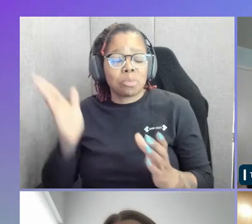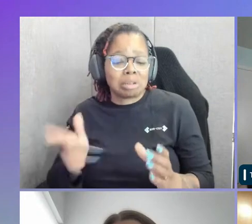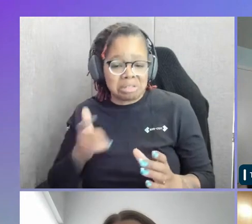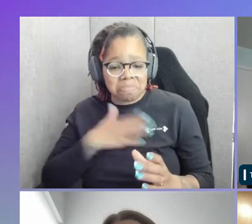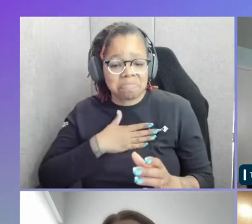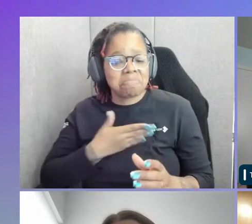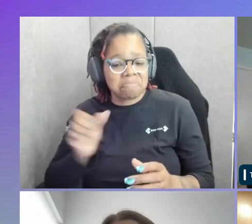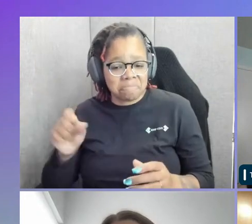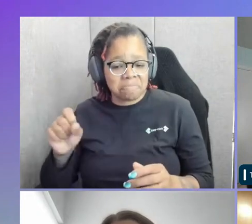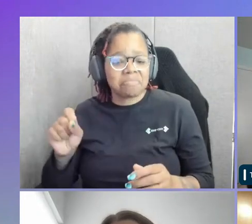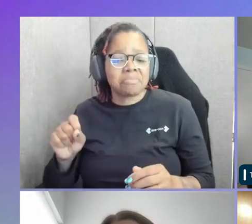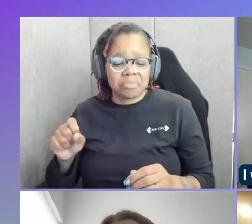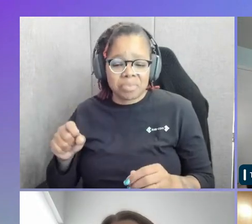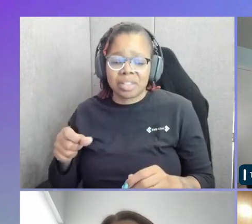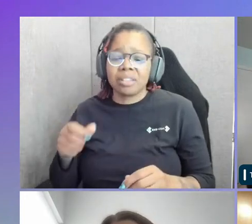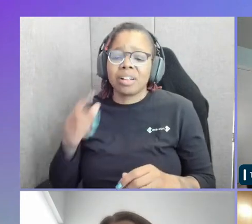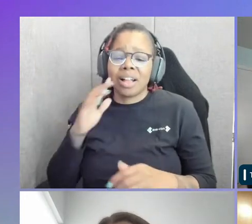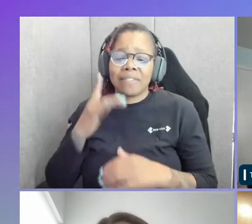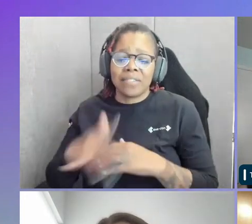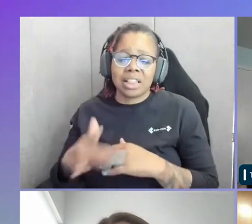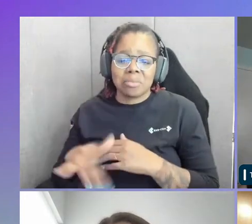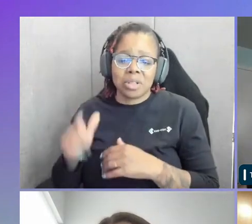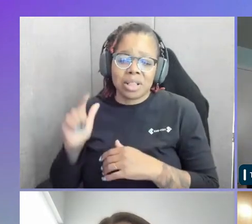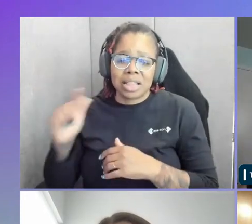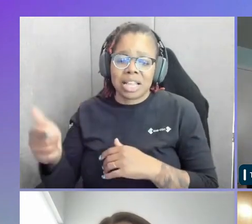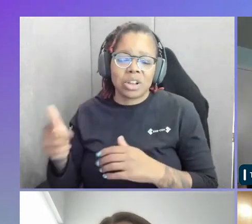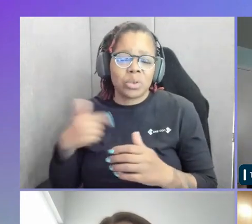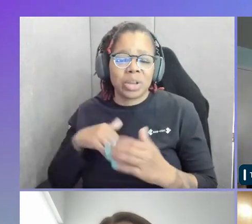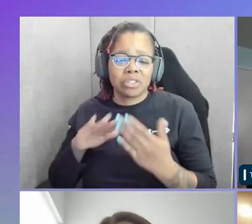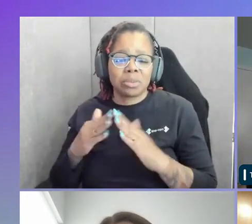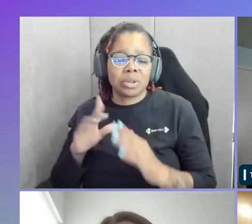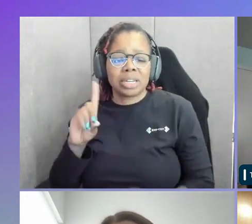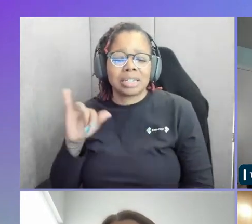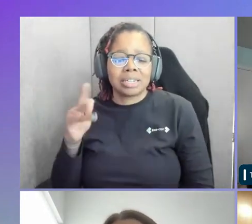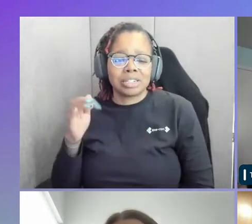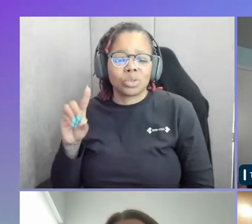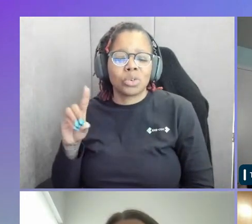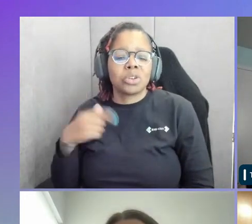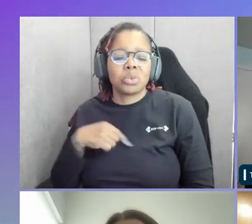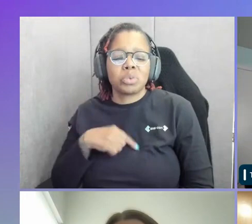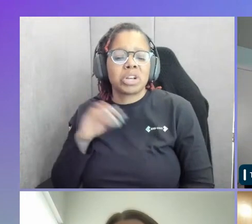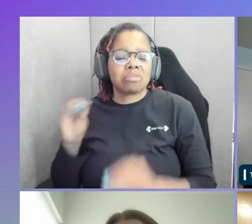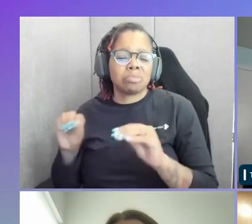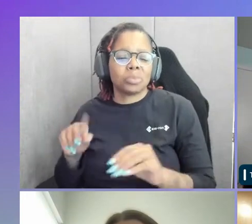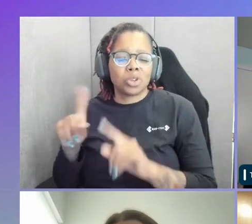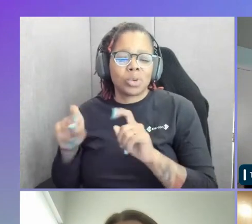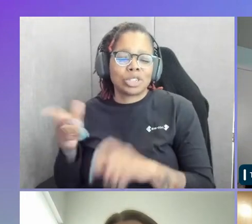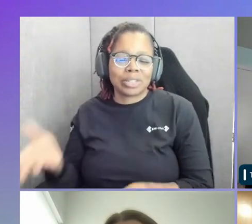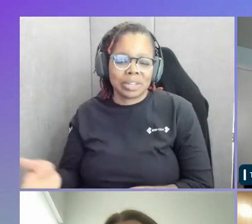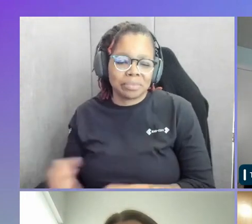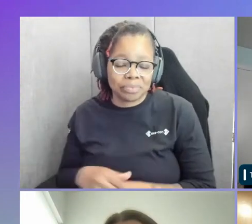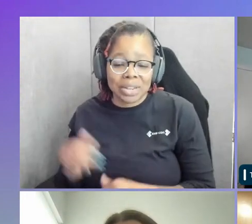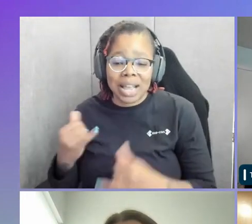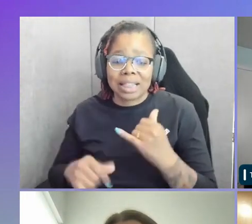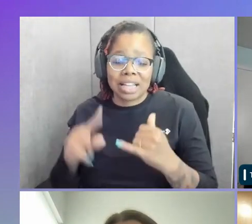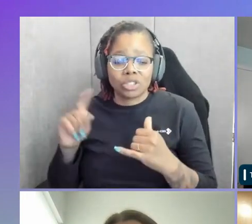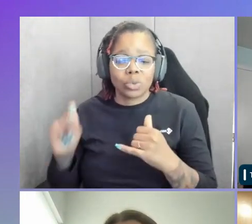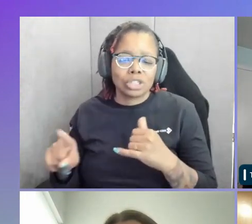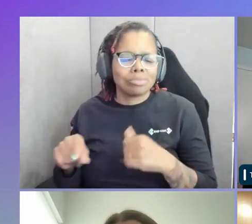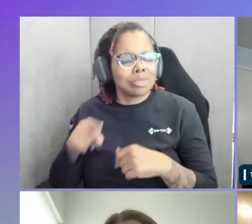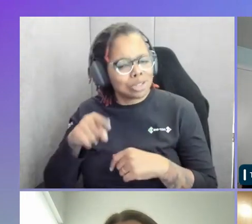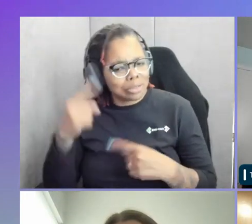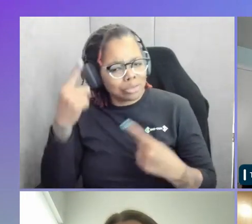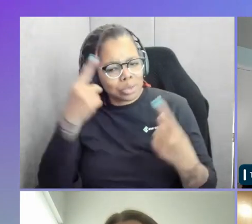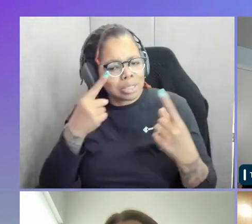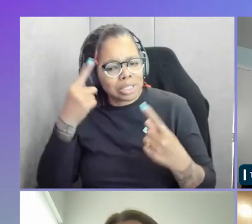make themselves available offline, and we do have a community Discord after this, so we can put those questions in there. This last question will be, have you